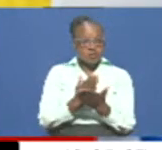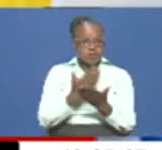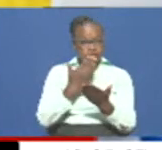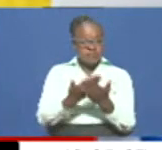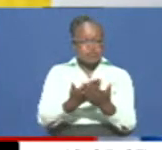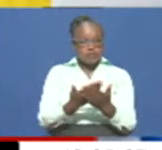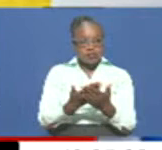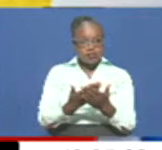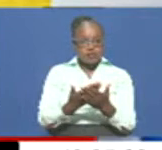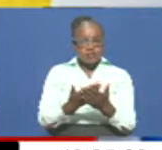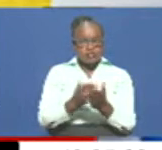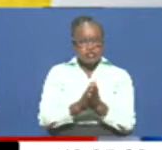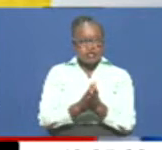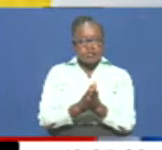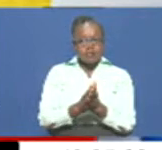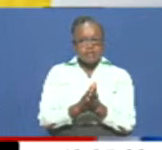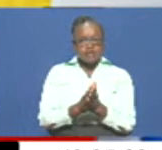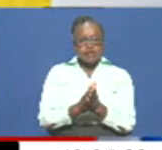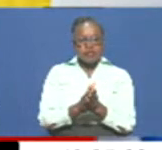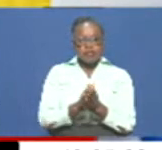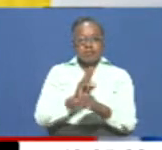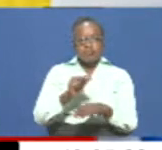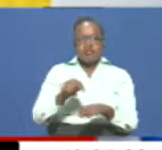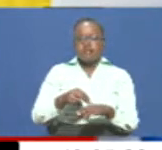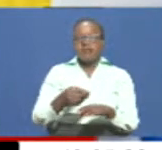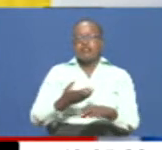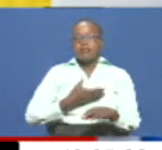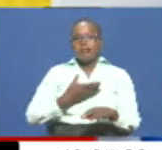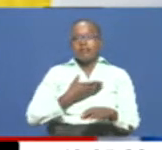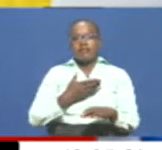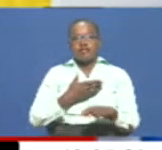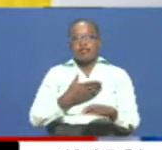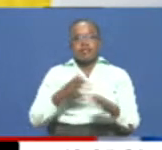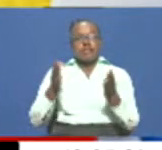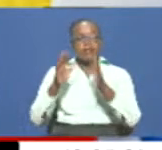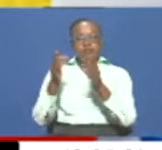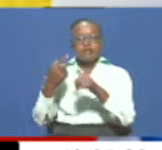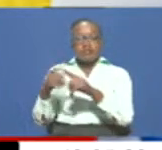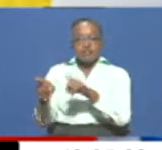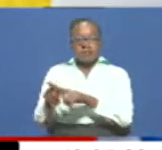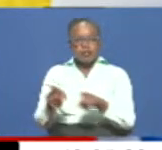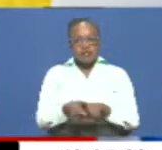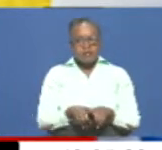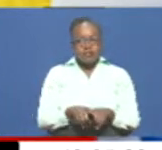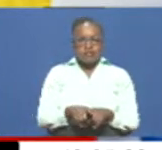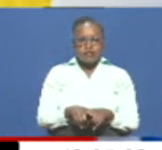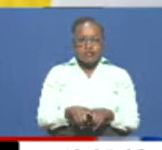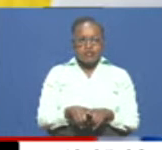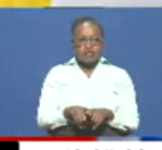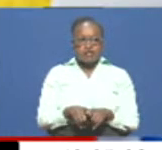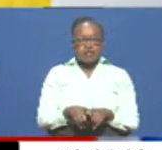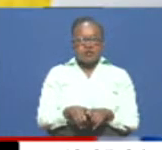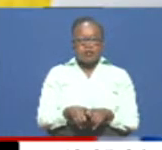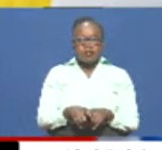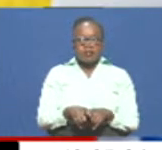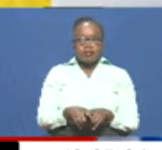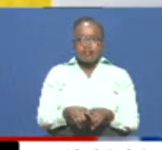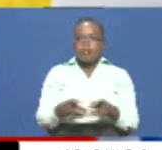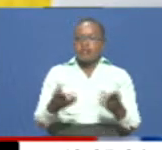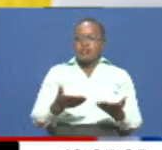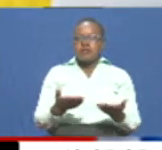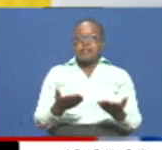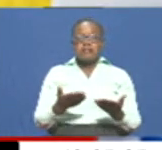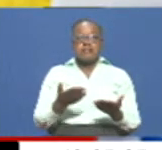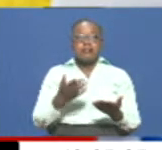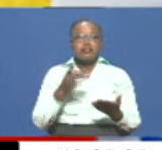and the National Council for the work that they have done. But we might also find ourselves in a situation where maybe tomorrow or the day